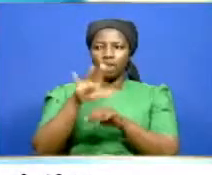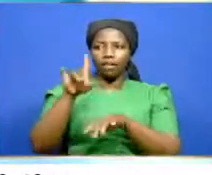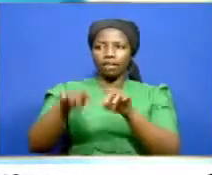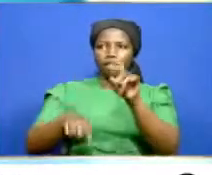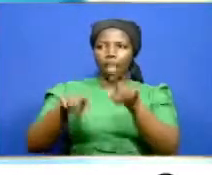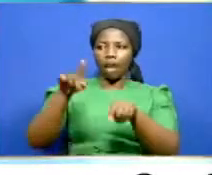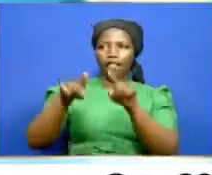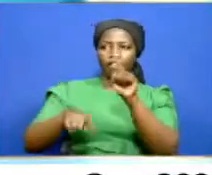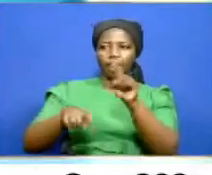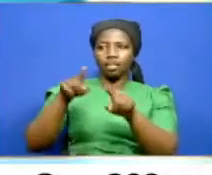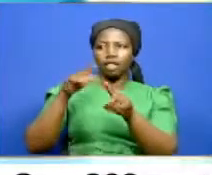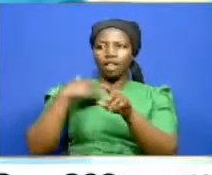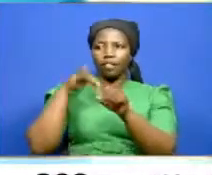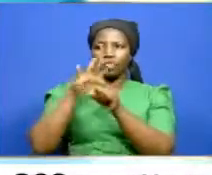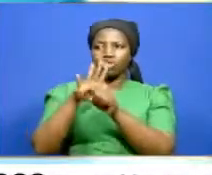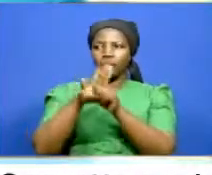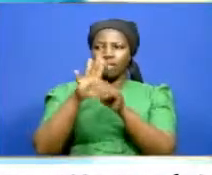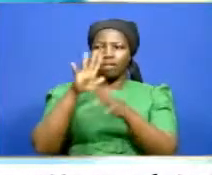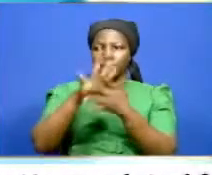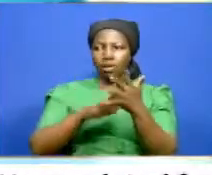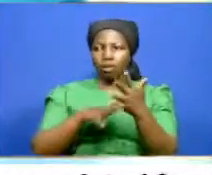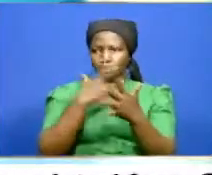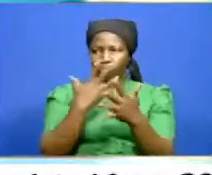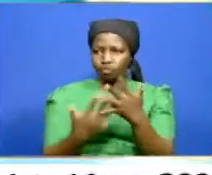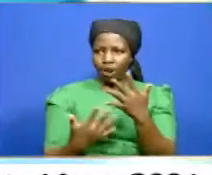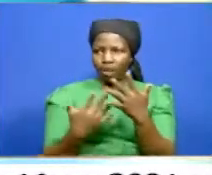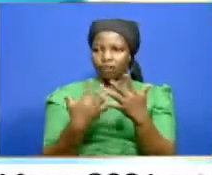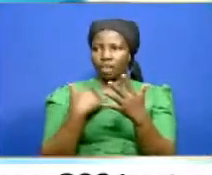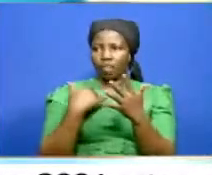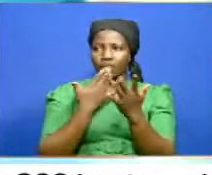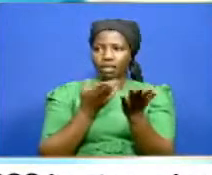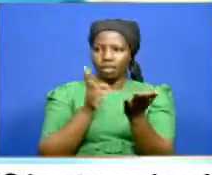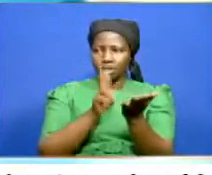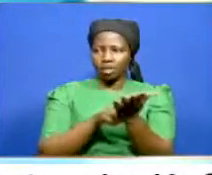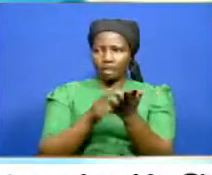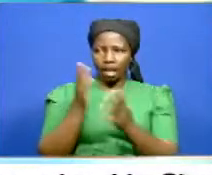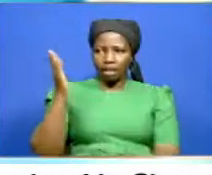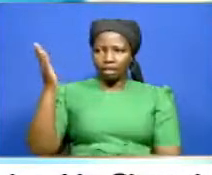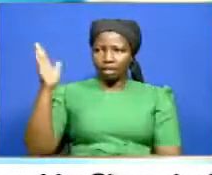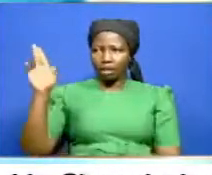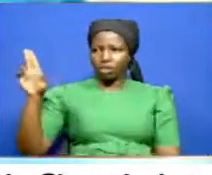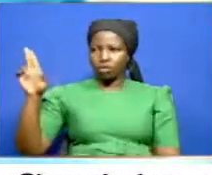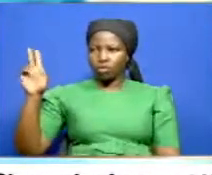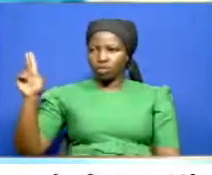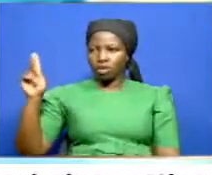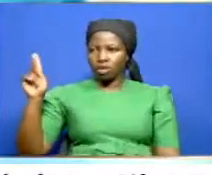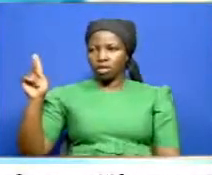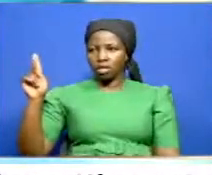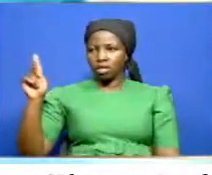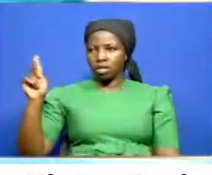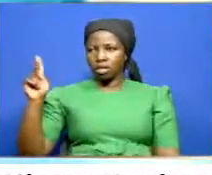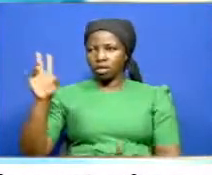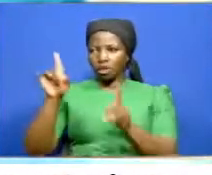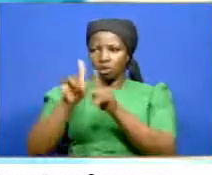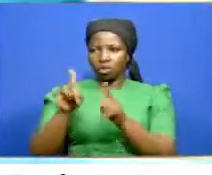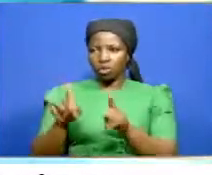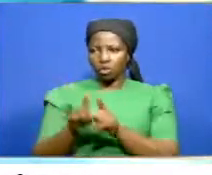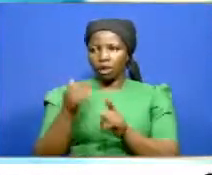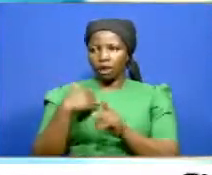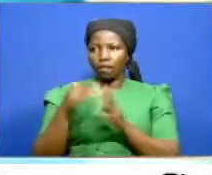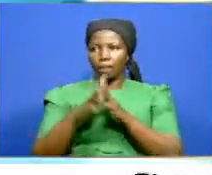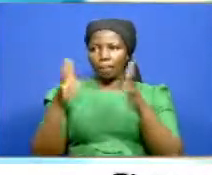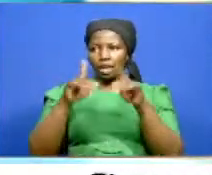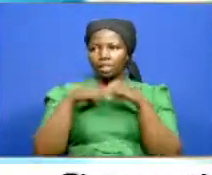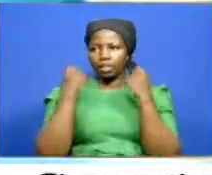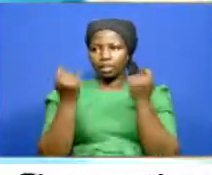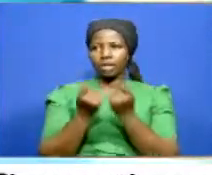networks. We have a registered agent back in the UK. We also have a whole big team, marketing team and all